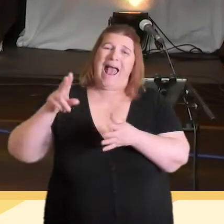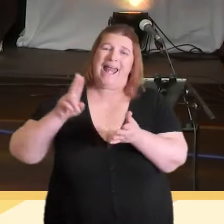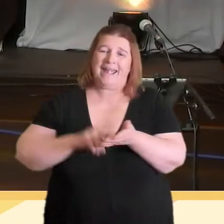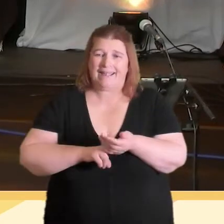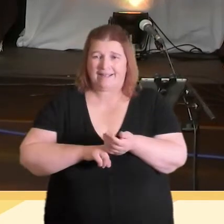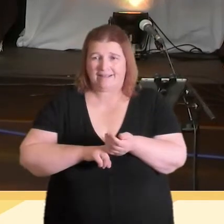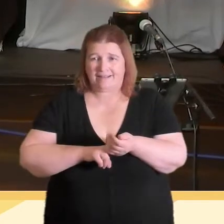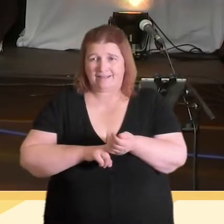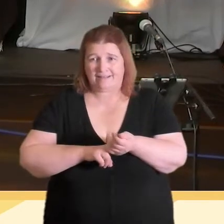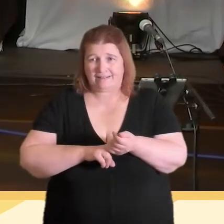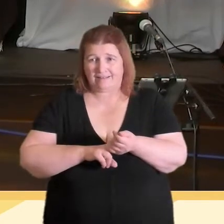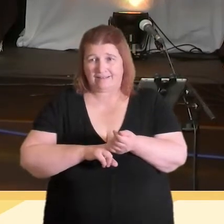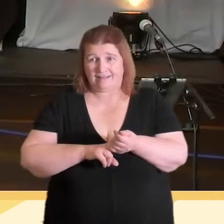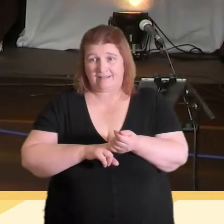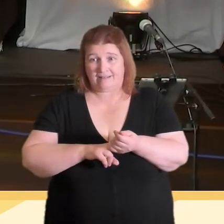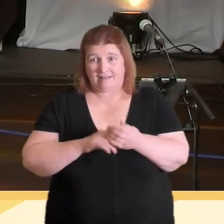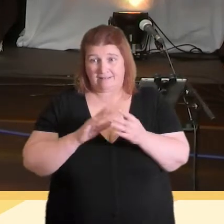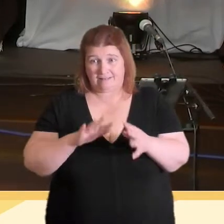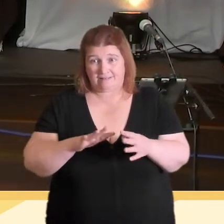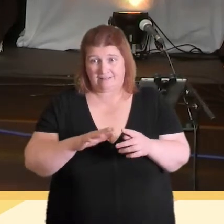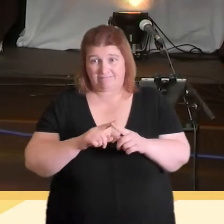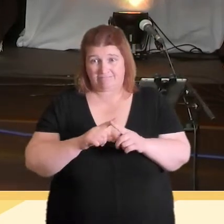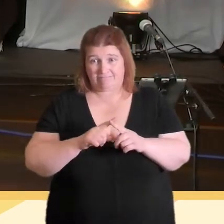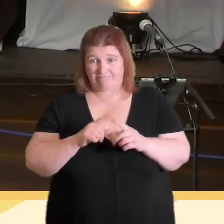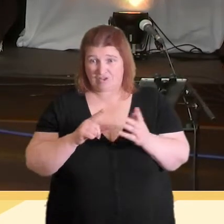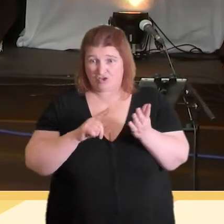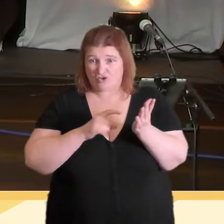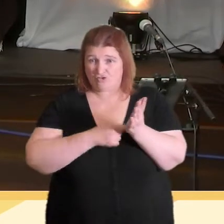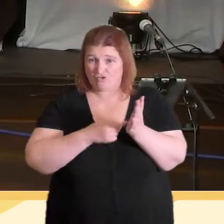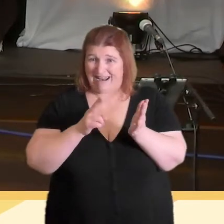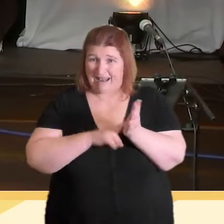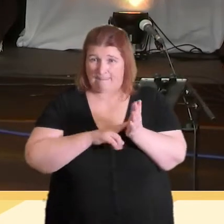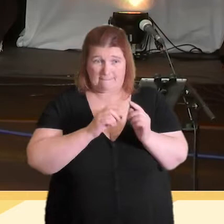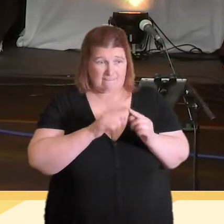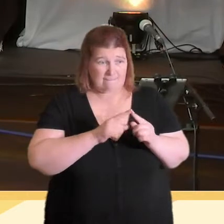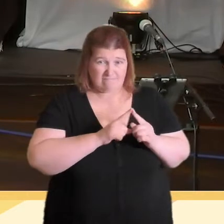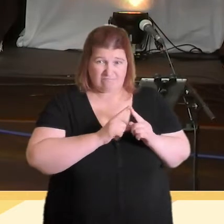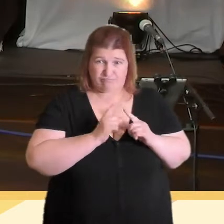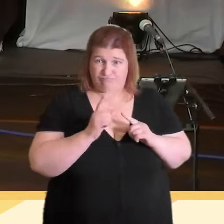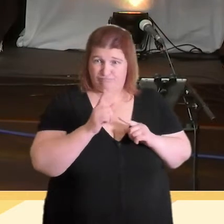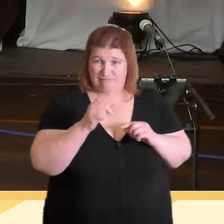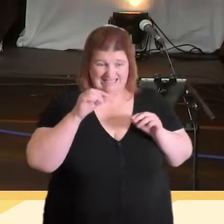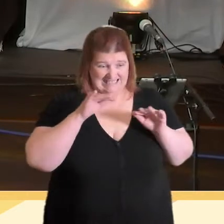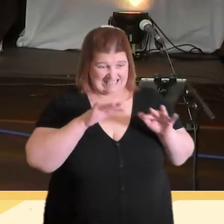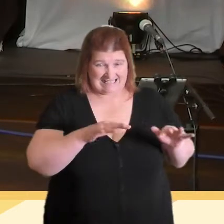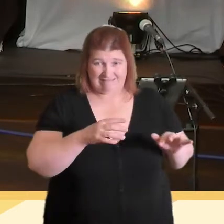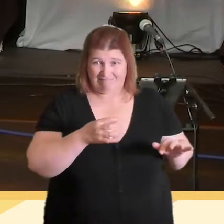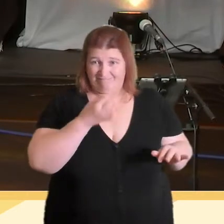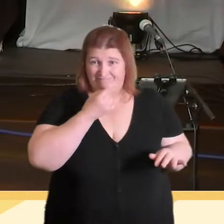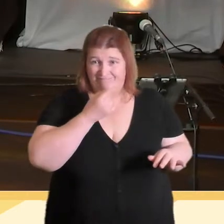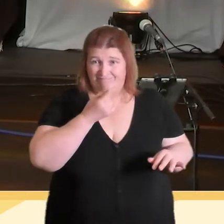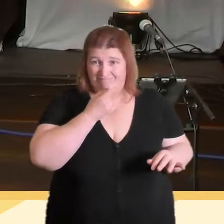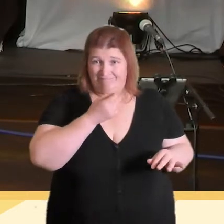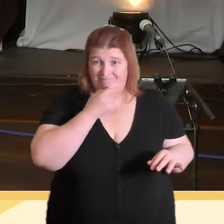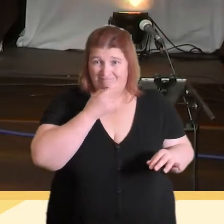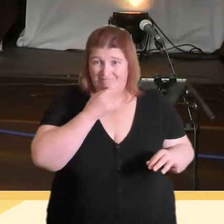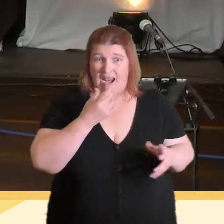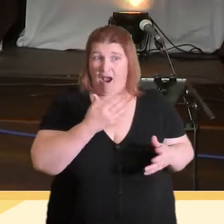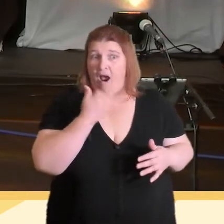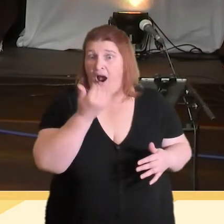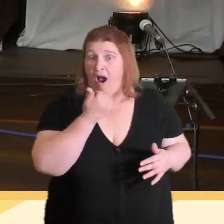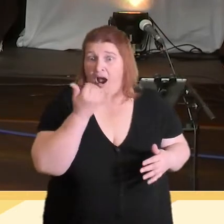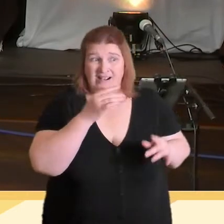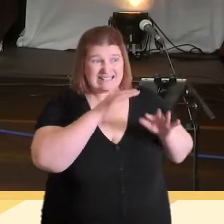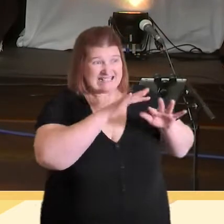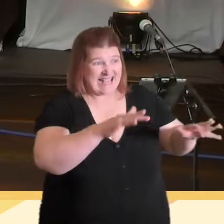church in Tring, minister there, the furthest from any coastal place. So he is, you know, making the most of all that sea